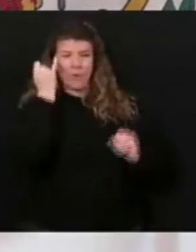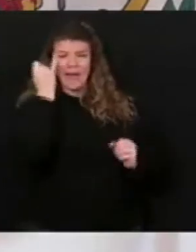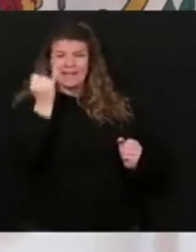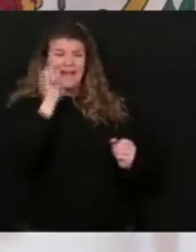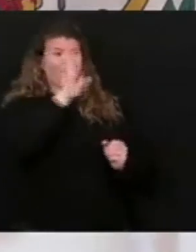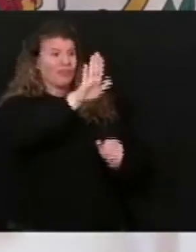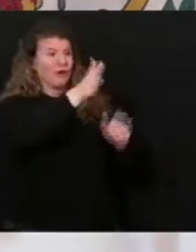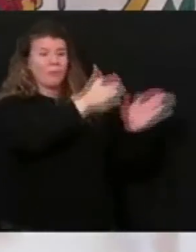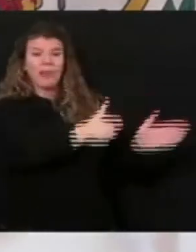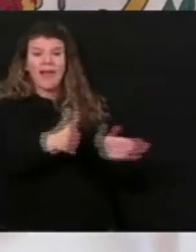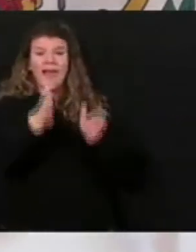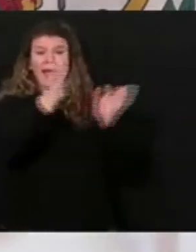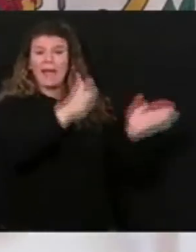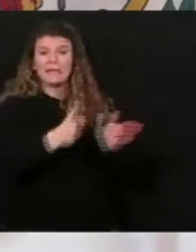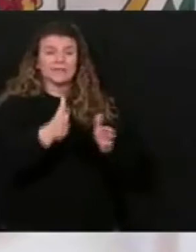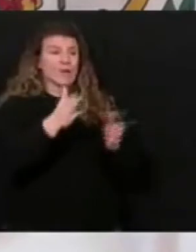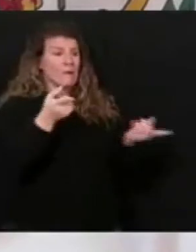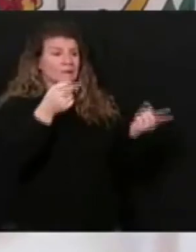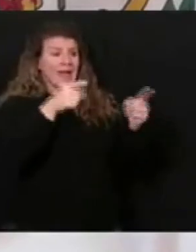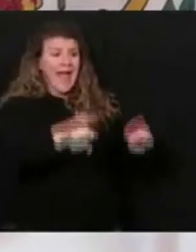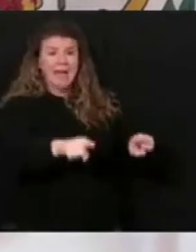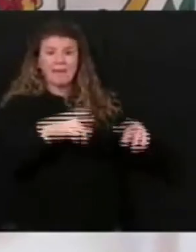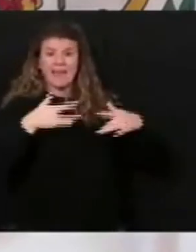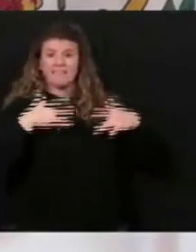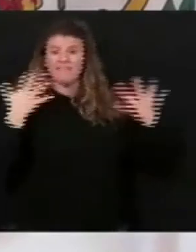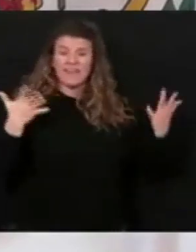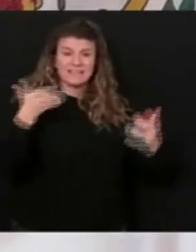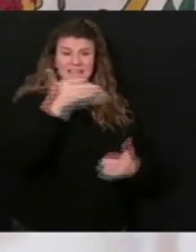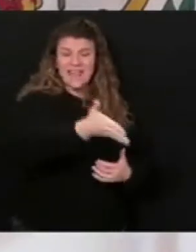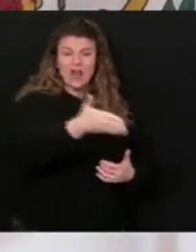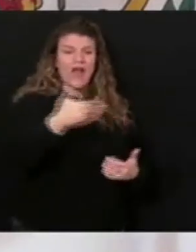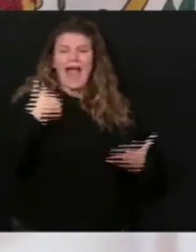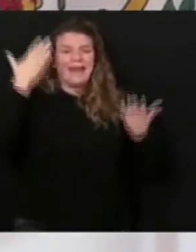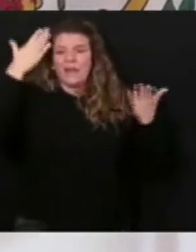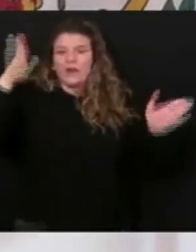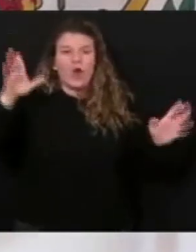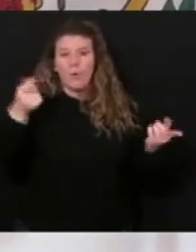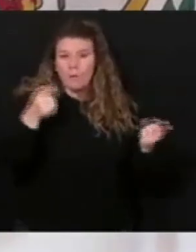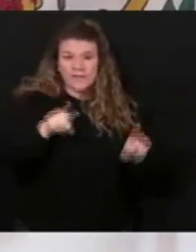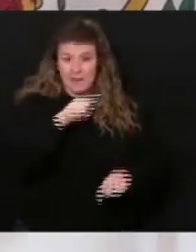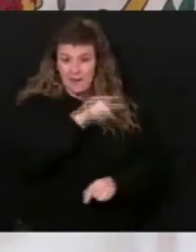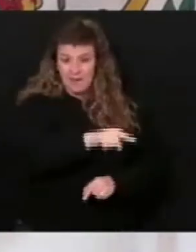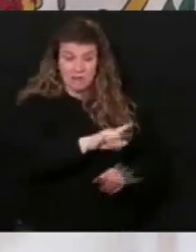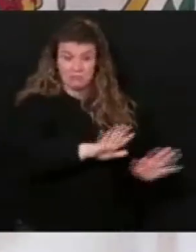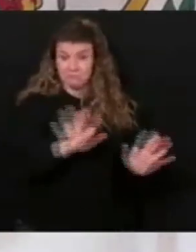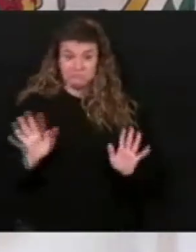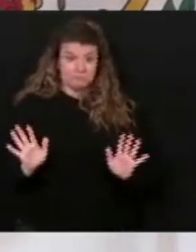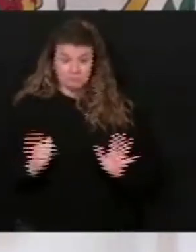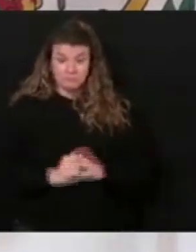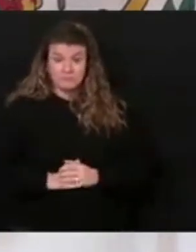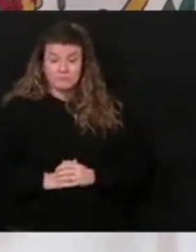done, not one clue in the world as to what's going on. Now, you know,